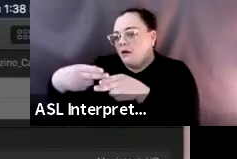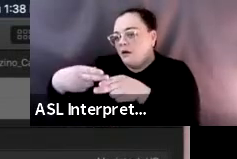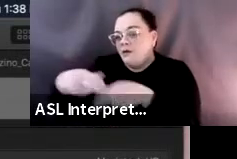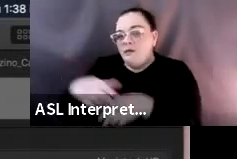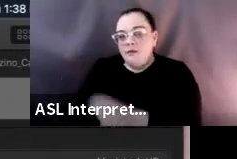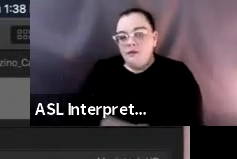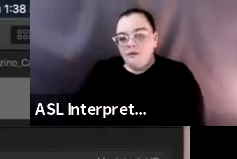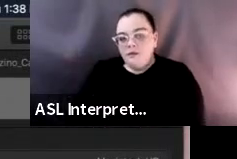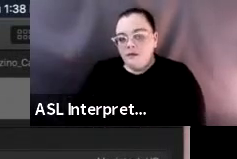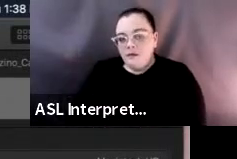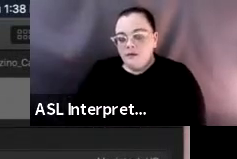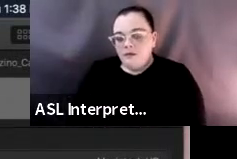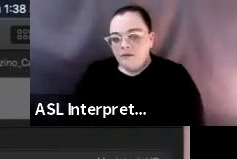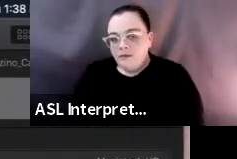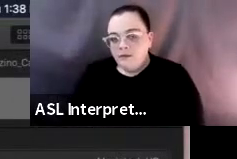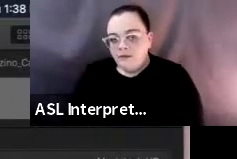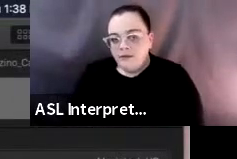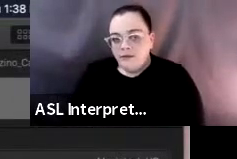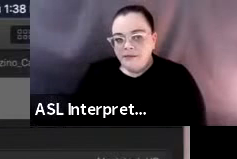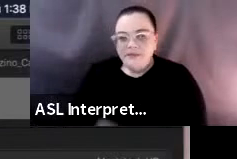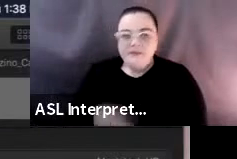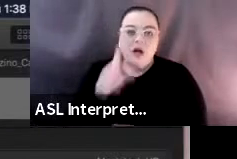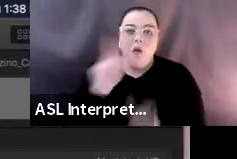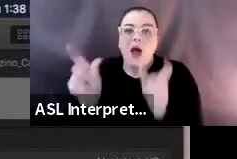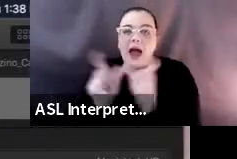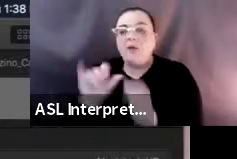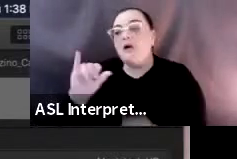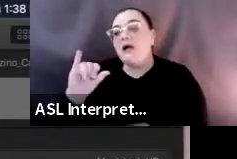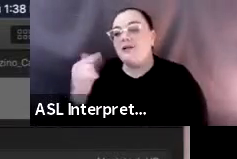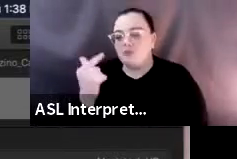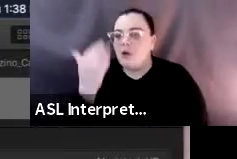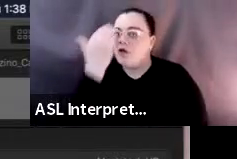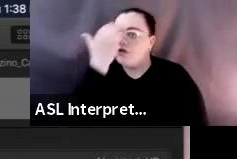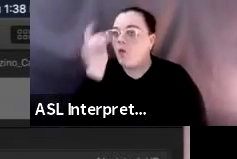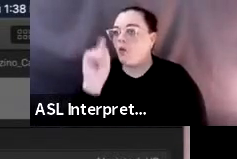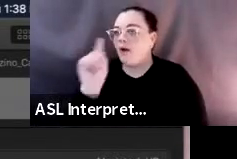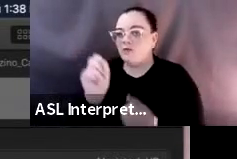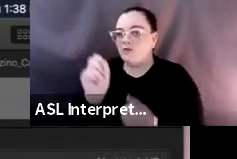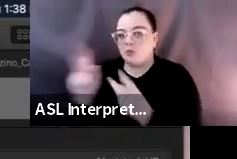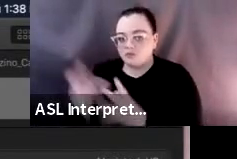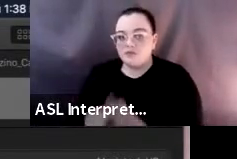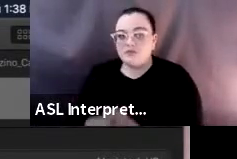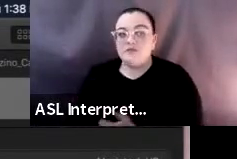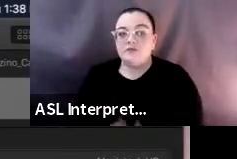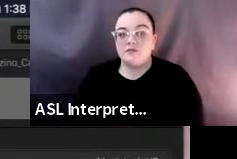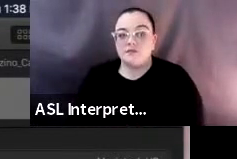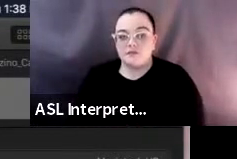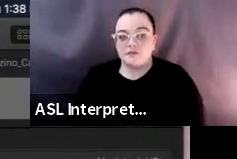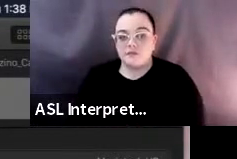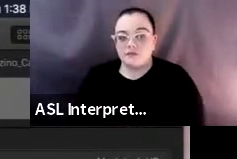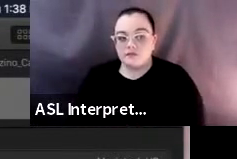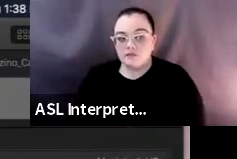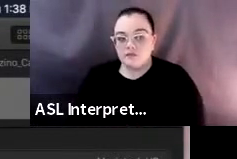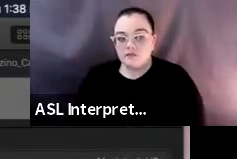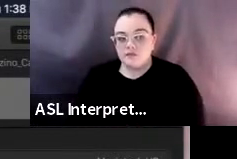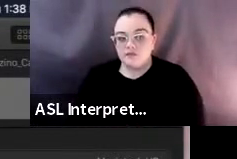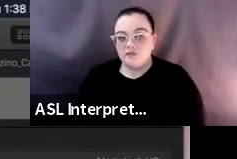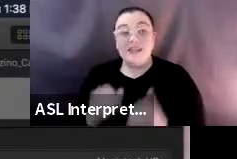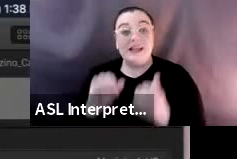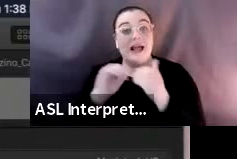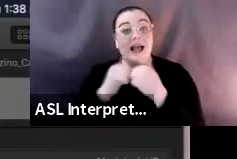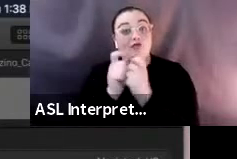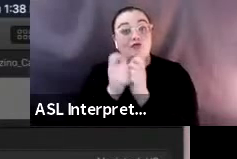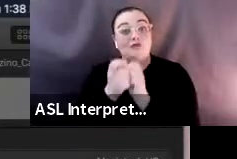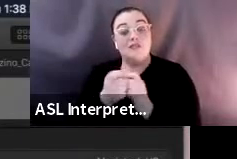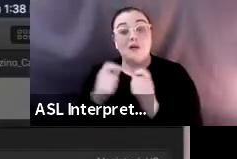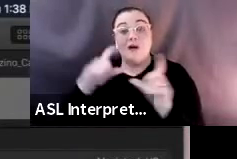this is Car Shopper Instagram, so I know where this is living. Now, the way to change it to a vertical video